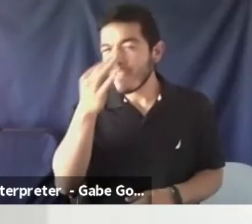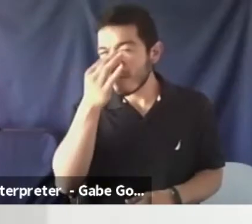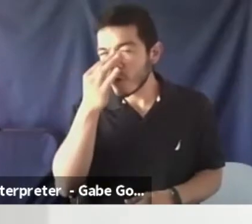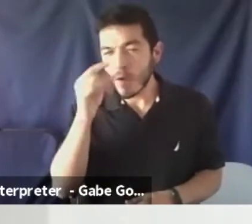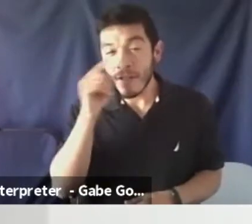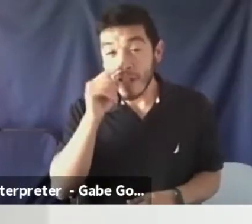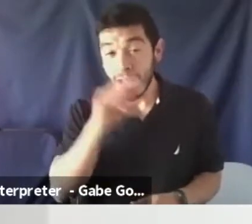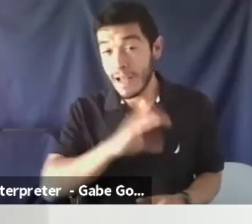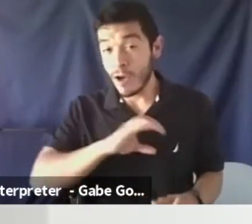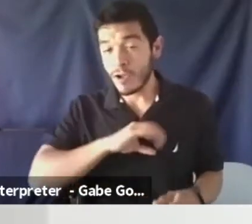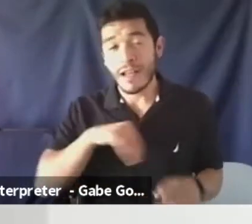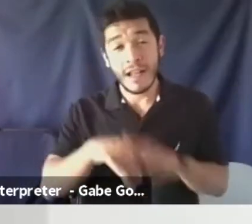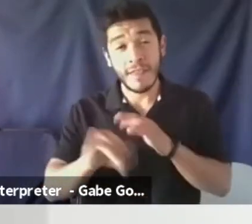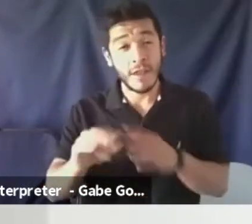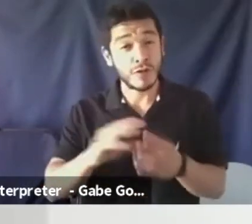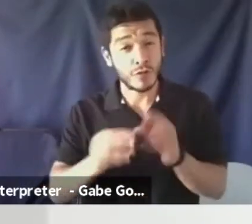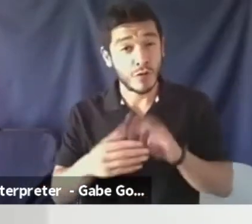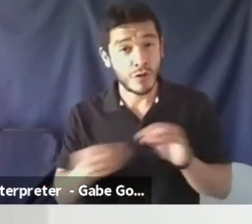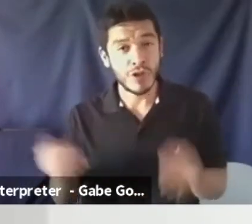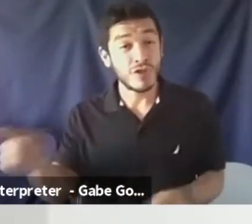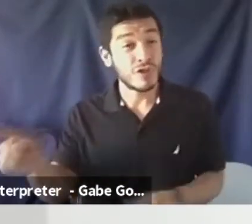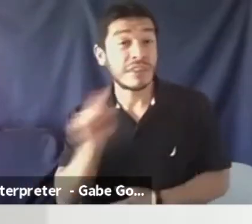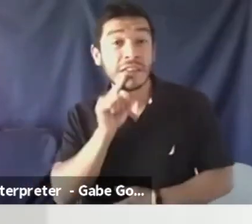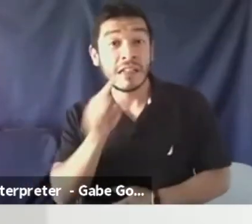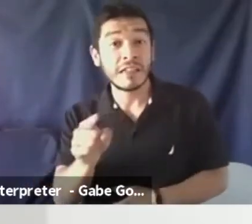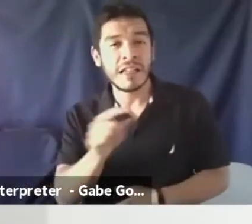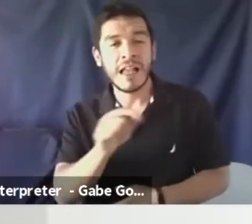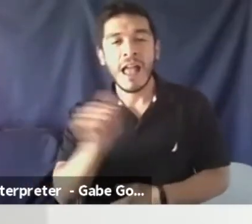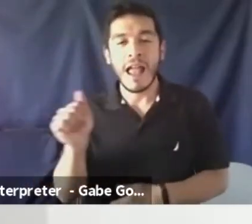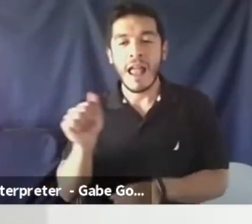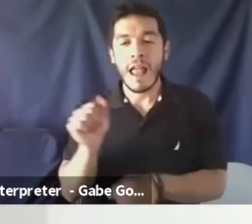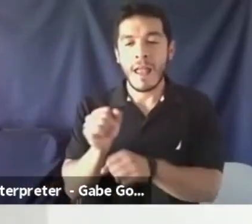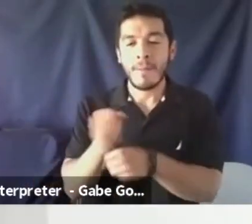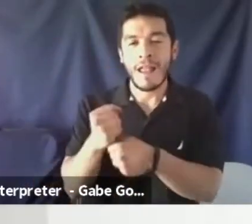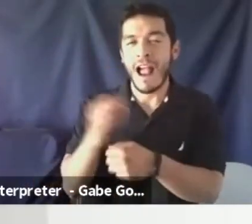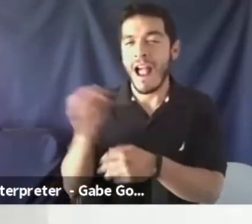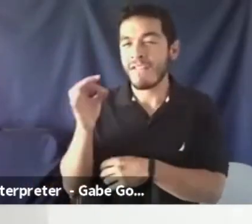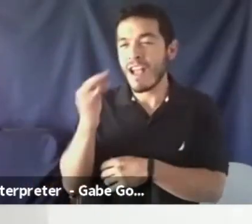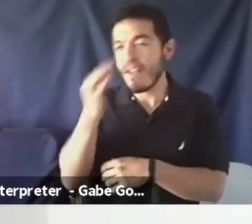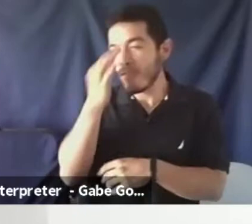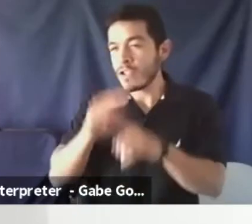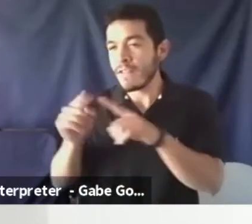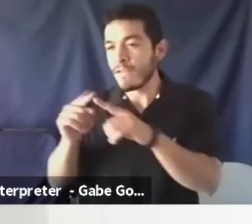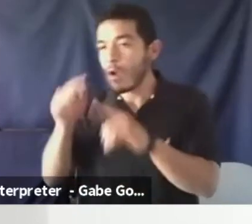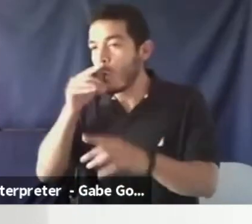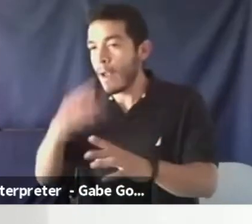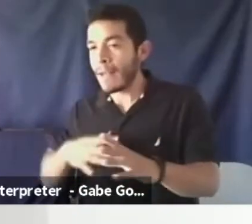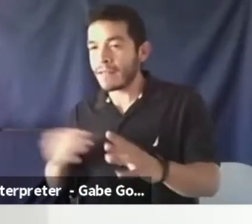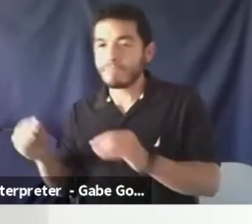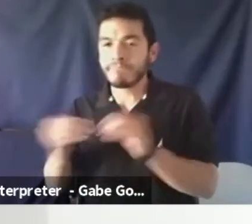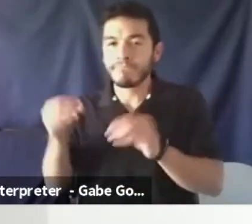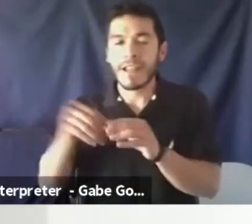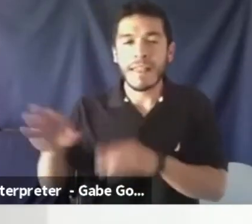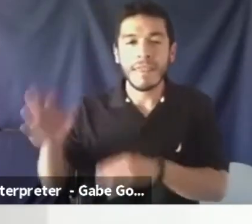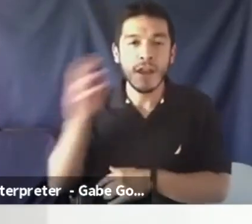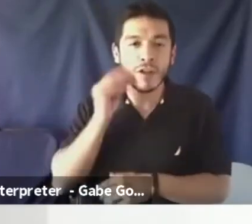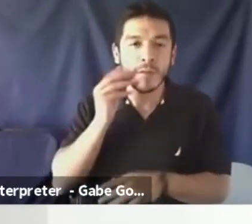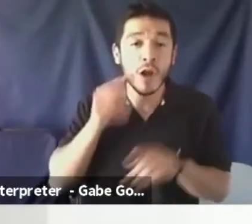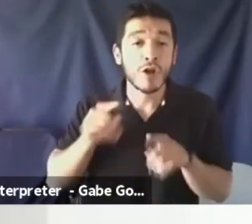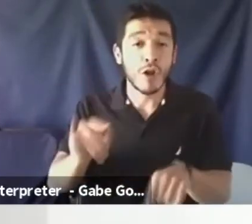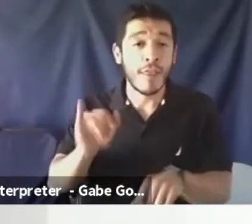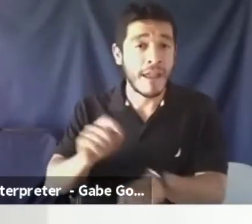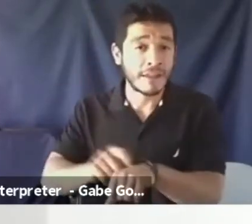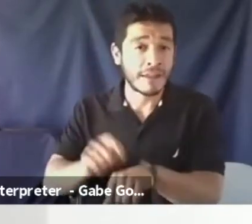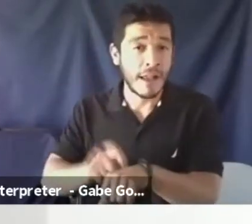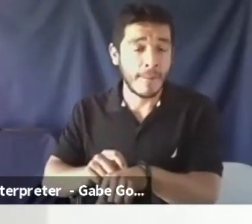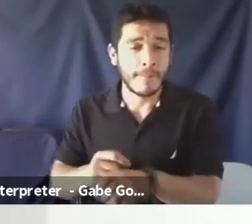story, and she's actually a composite of several women and their experiences in the Illinois chapter of the